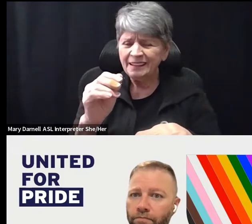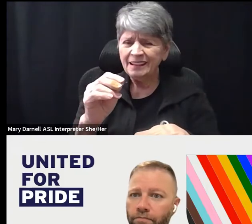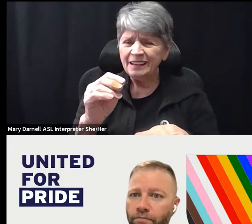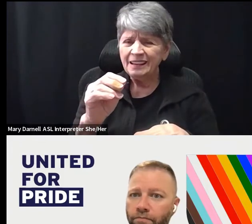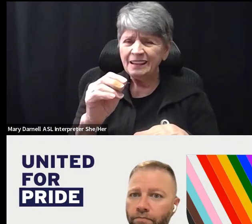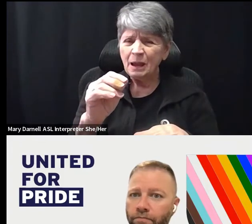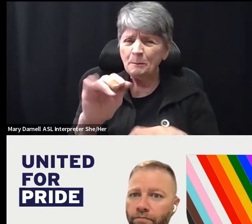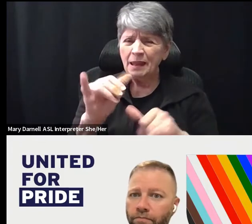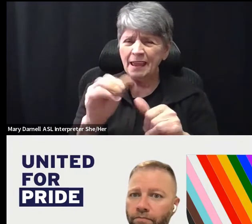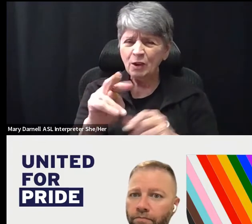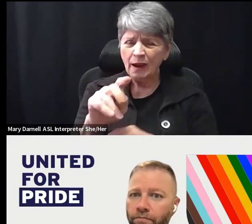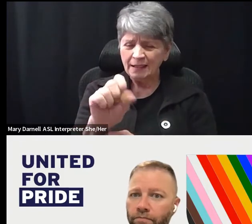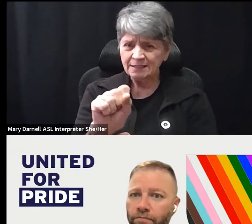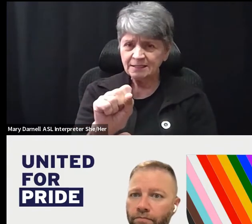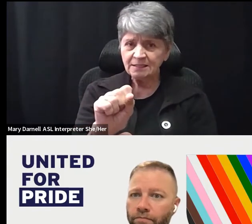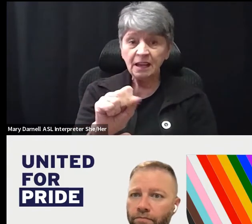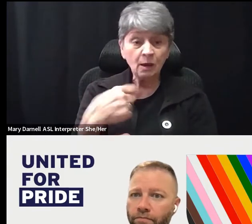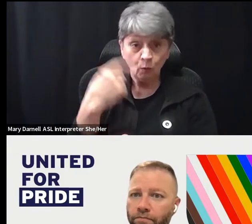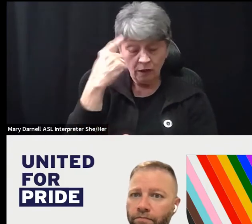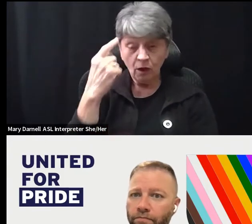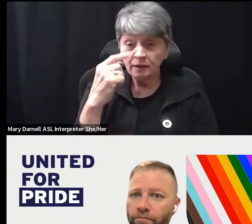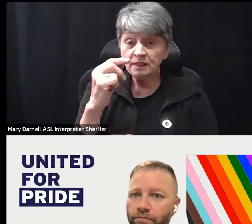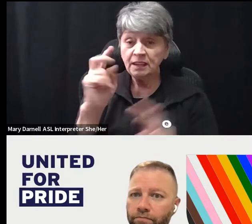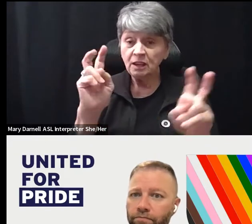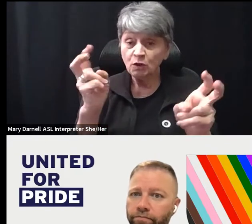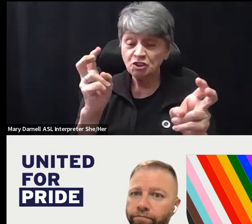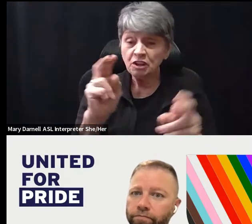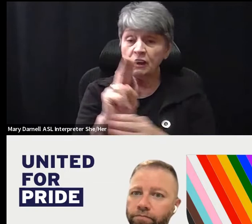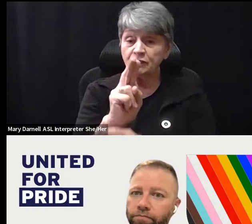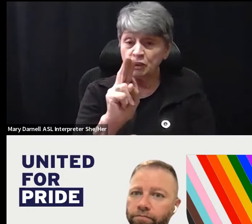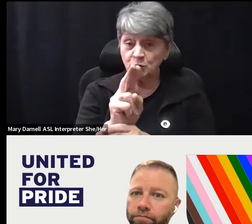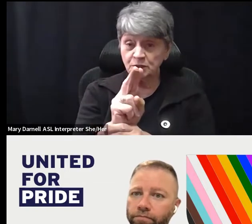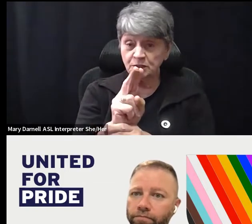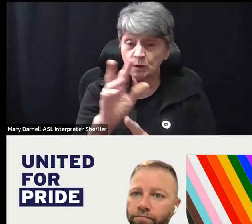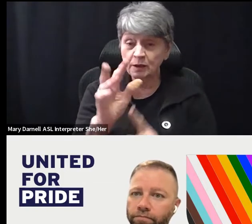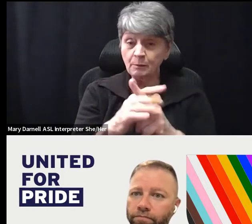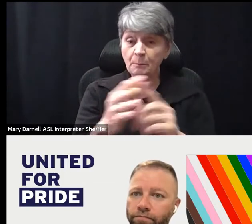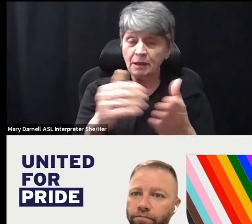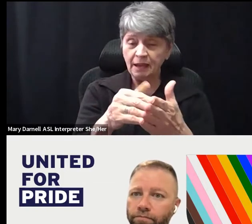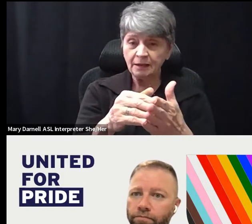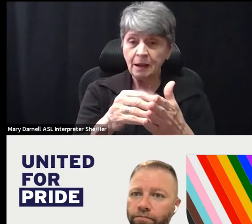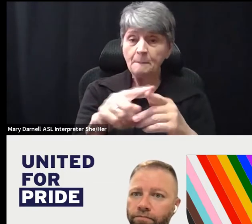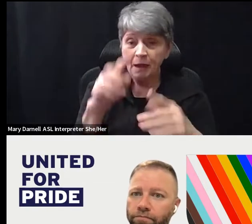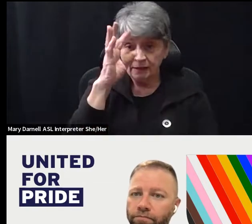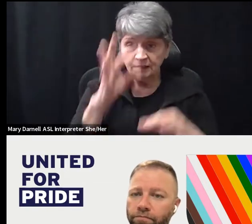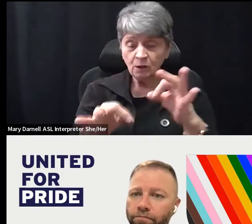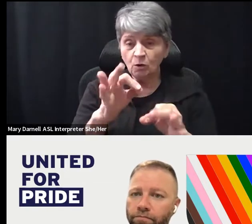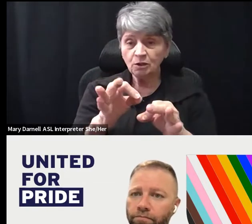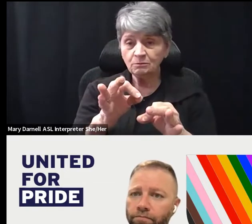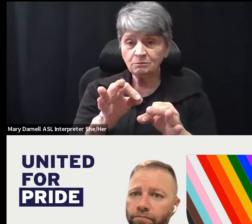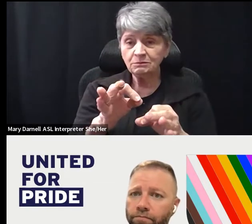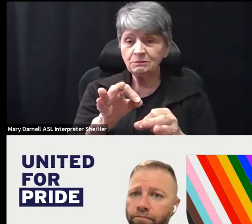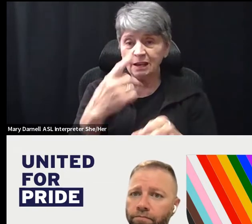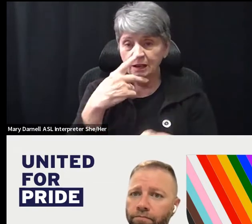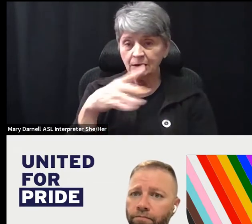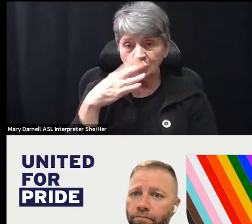the issue of use we thought was going to come up in Espinoza, but the court dodged the issue again. They ignored the fact that religious school